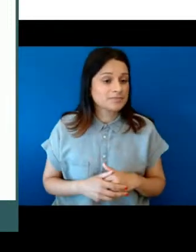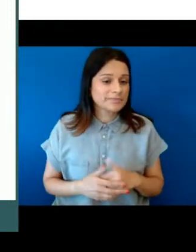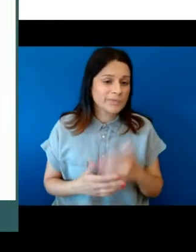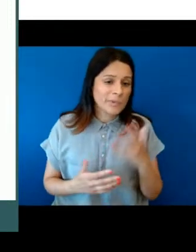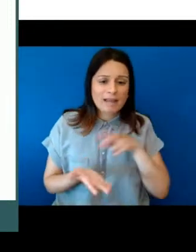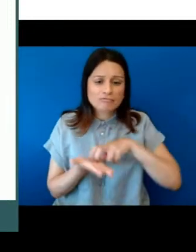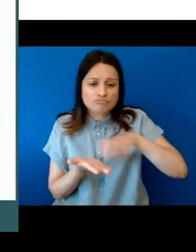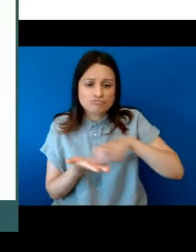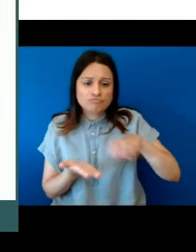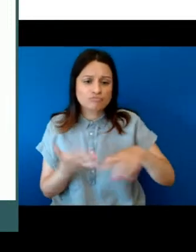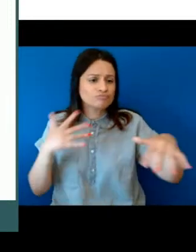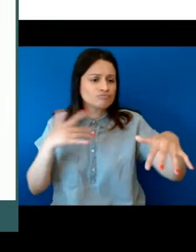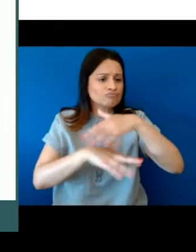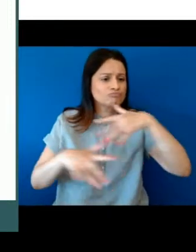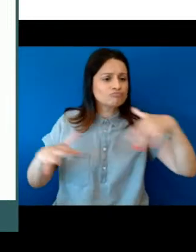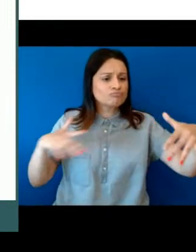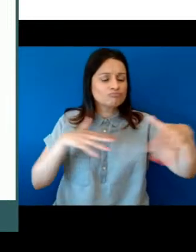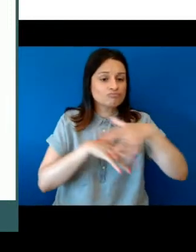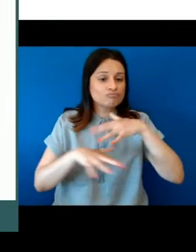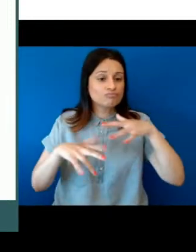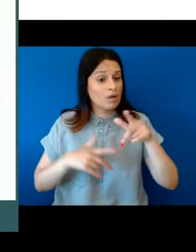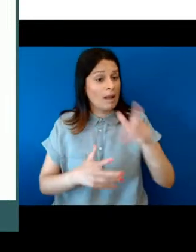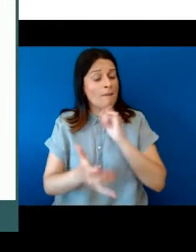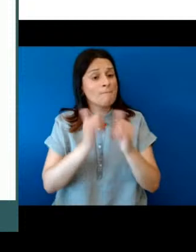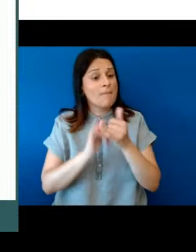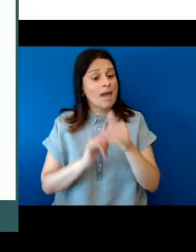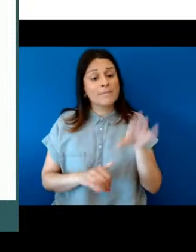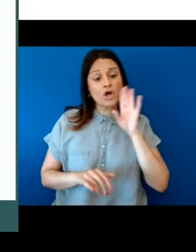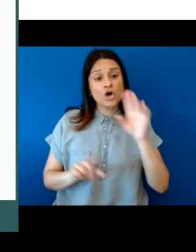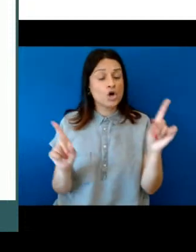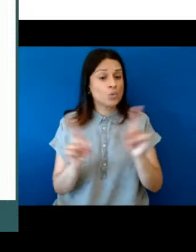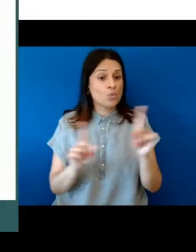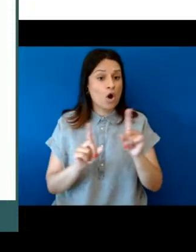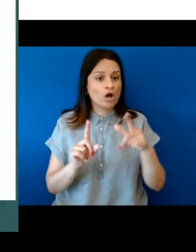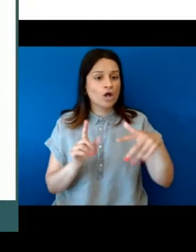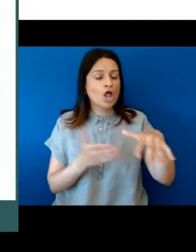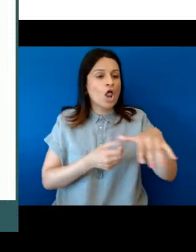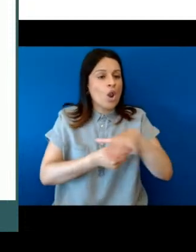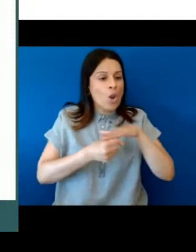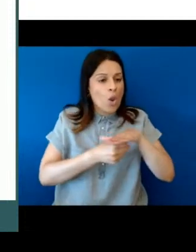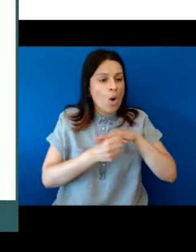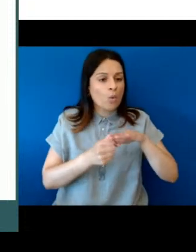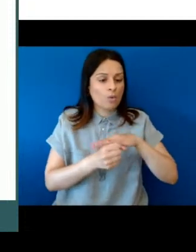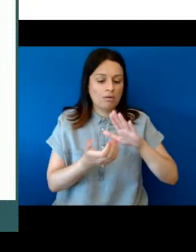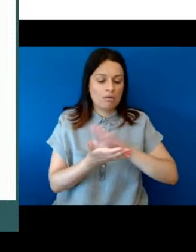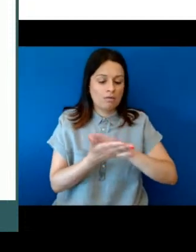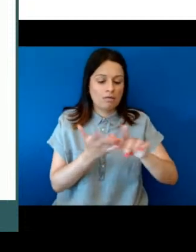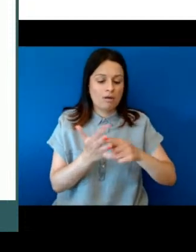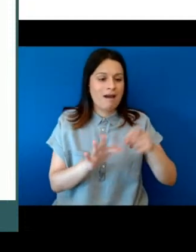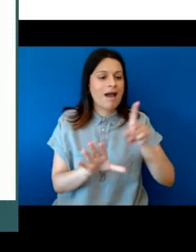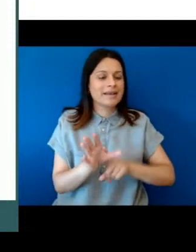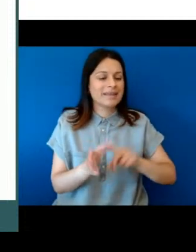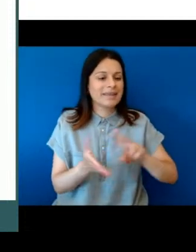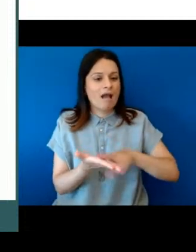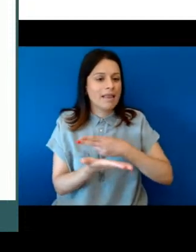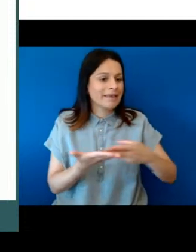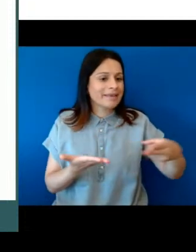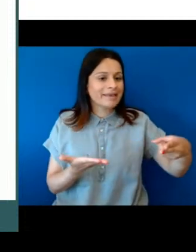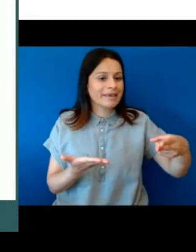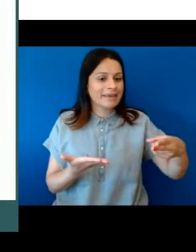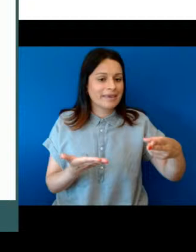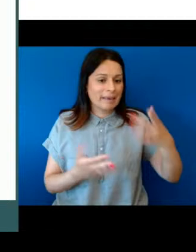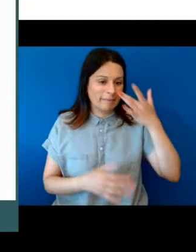So you may have heard people talk about the effects of local honey, and it's unfortunately a myth. So